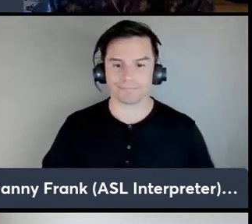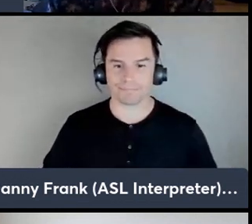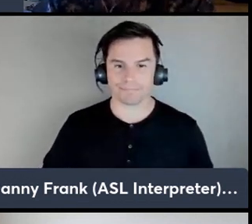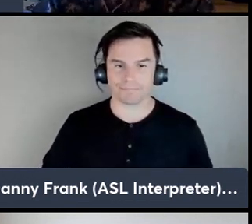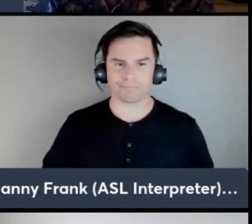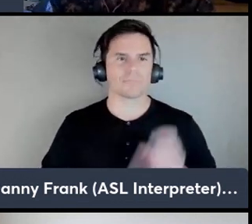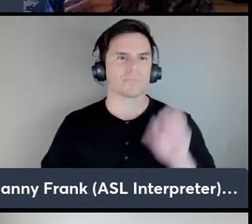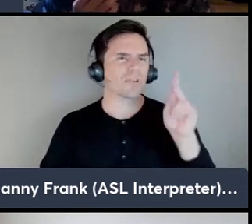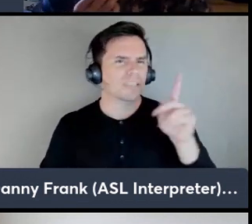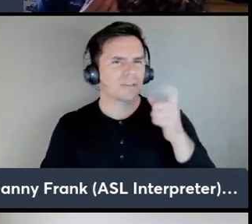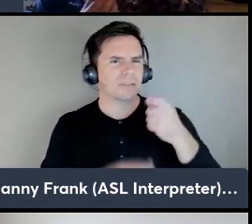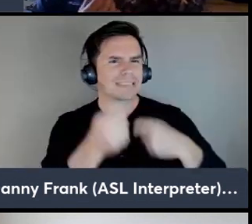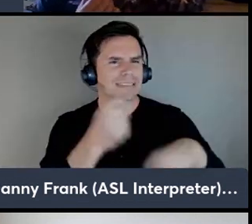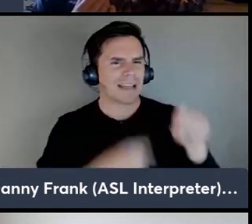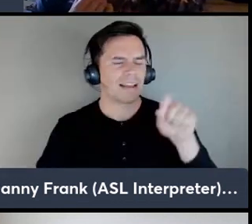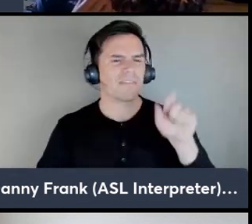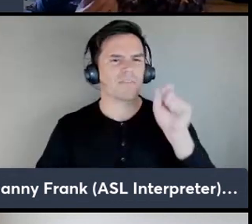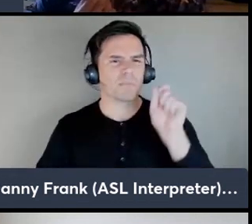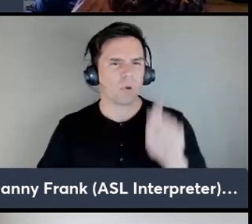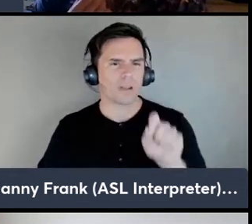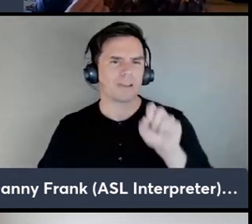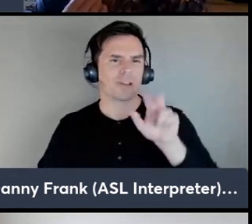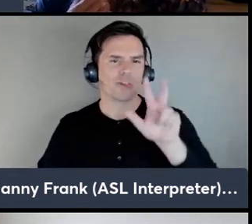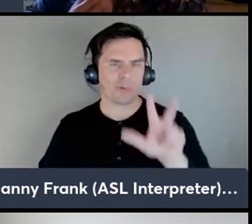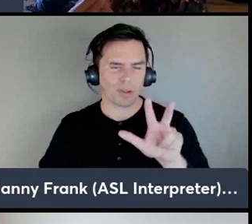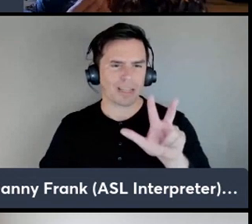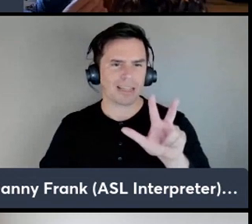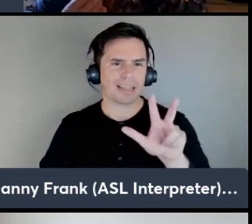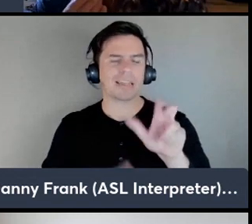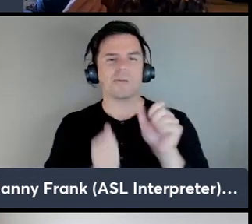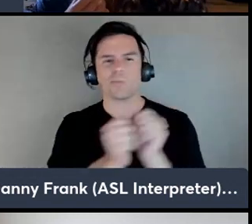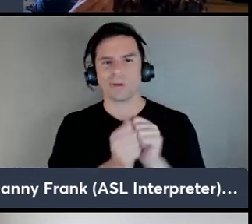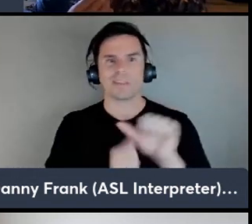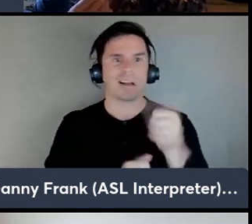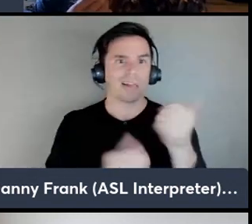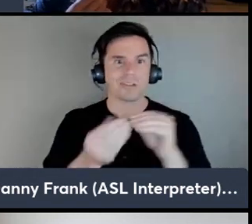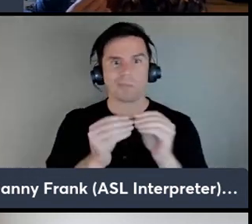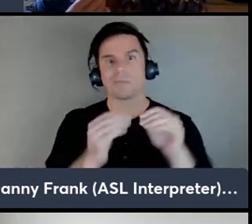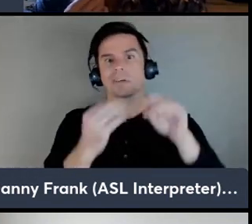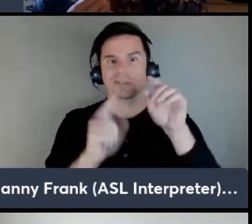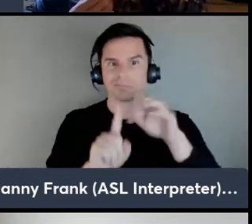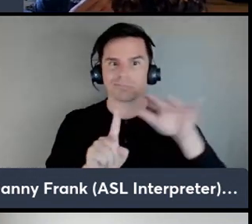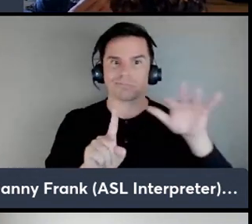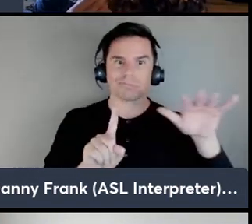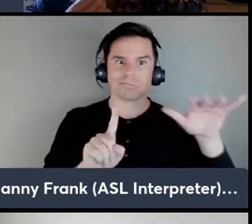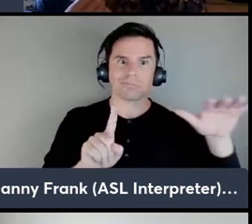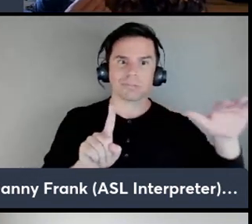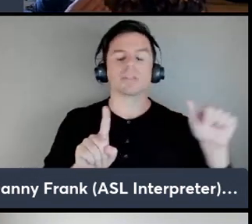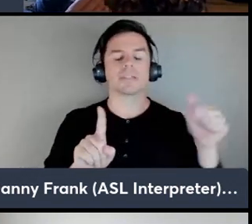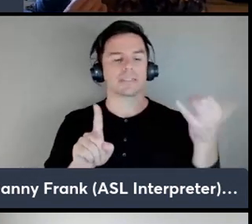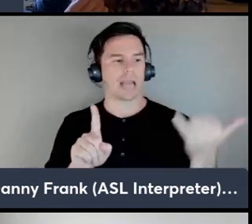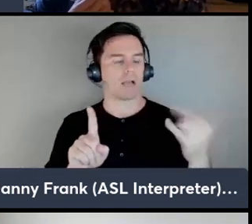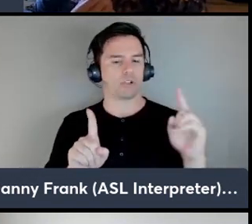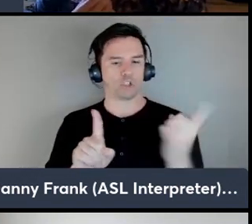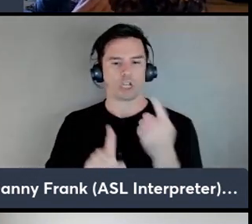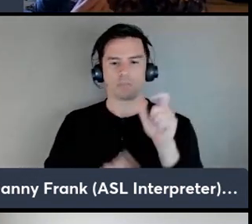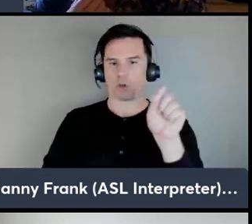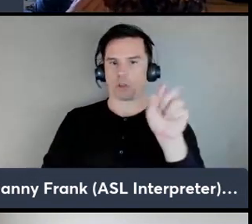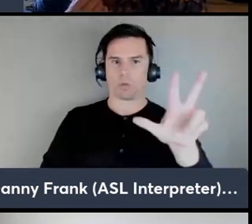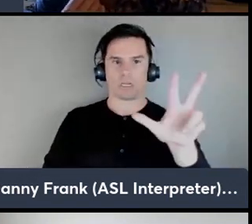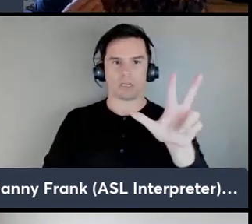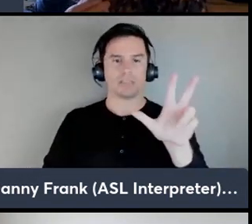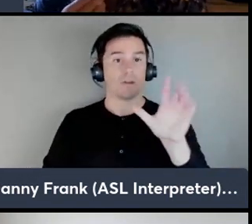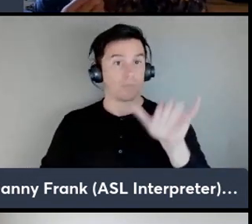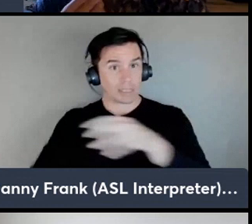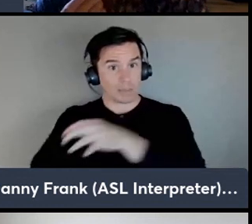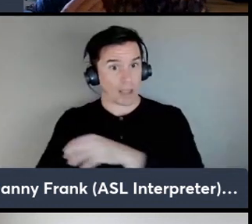of the 0.3 with like some kind of long numbers right behind it, it's just straight 0.3 now. And this is the power of what Decimal128 is doing for